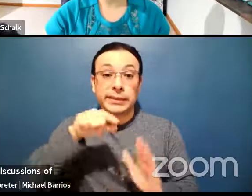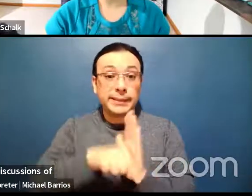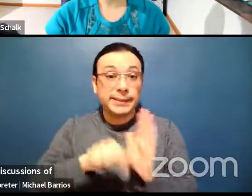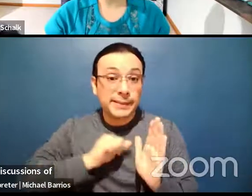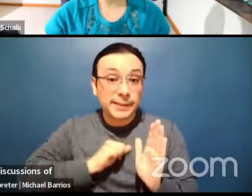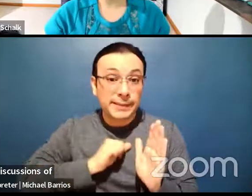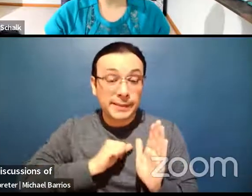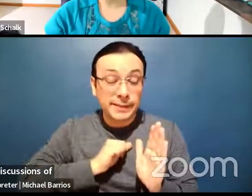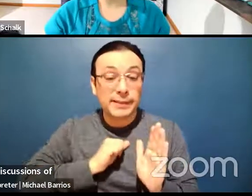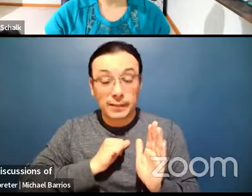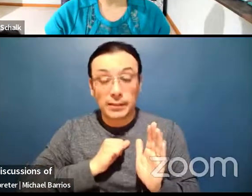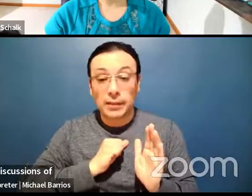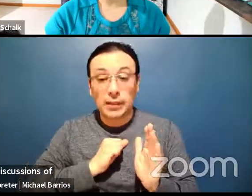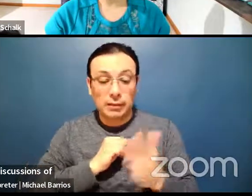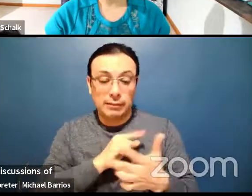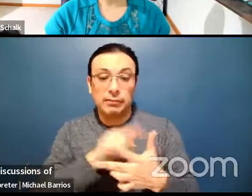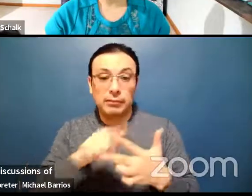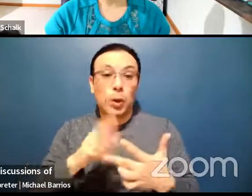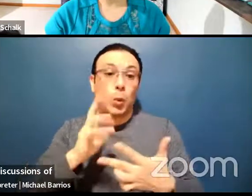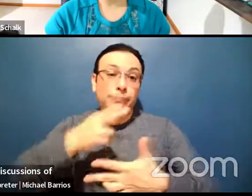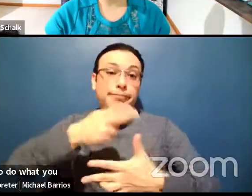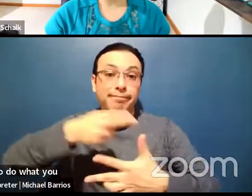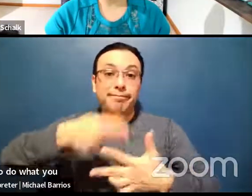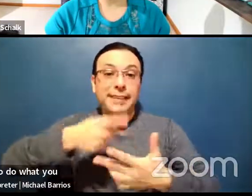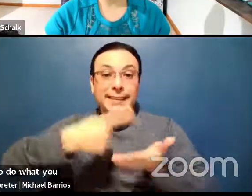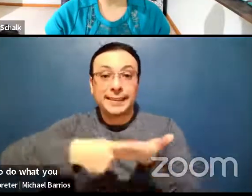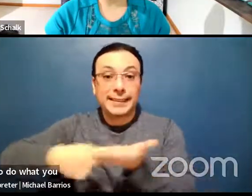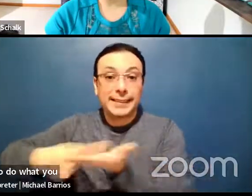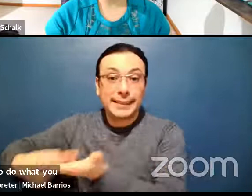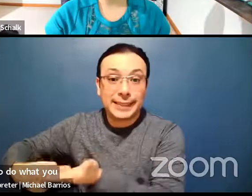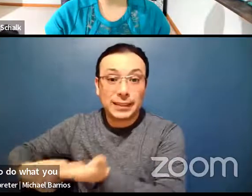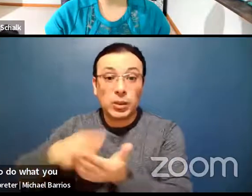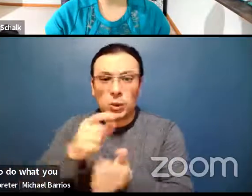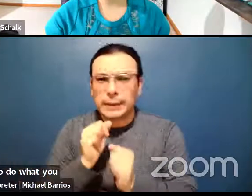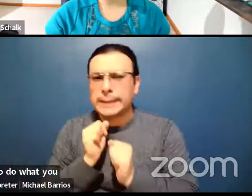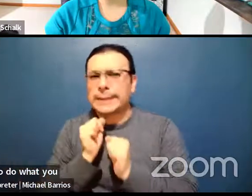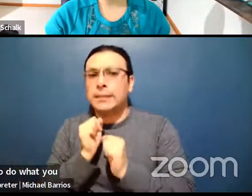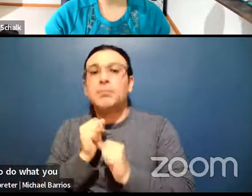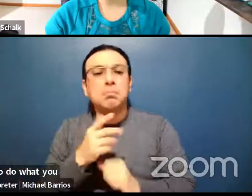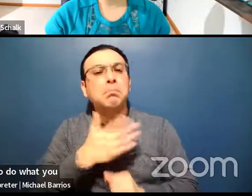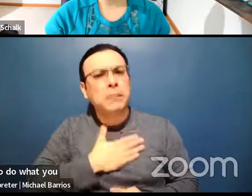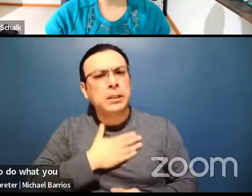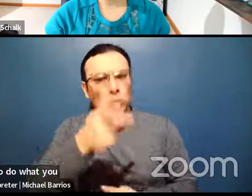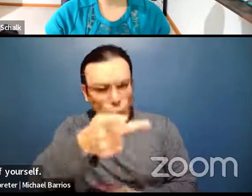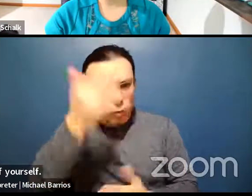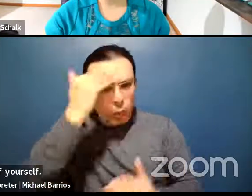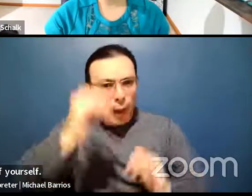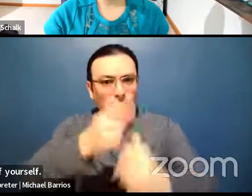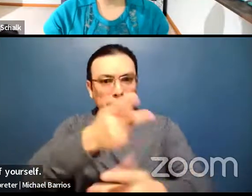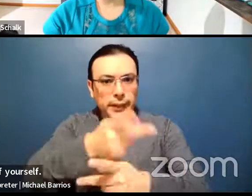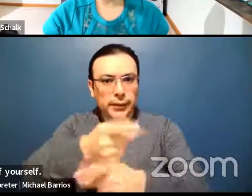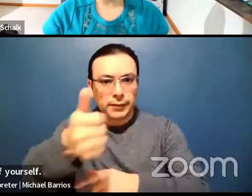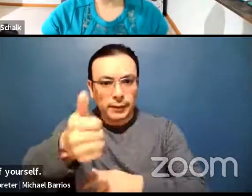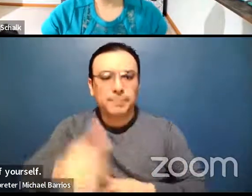yourself. And now to begin, this is Jina reading.